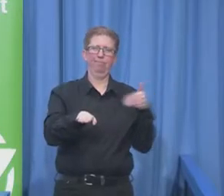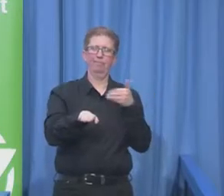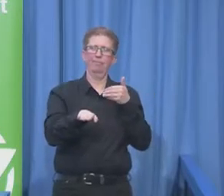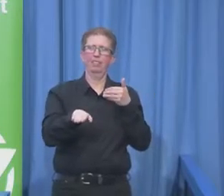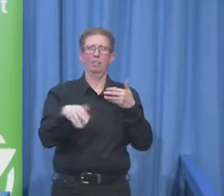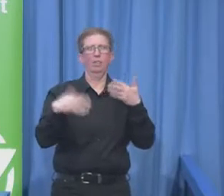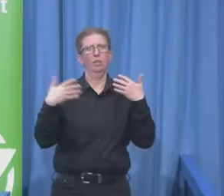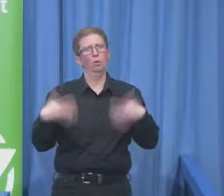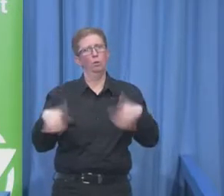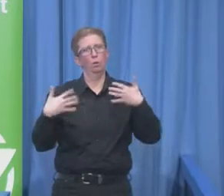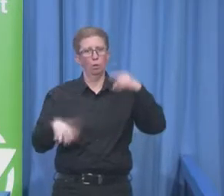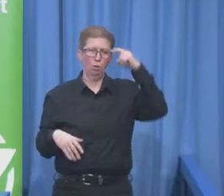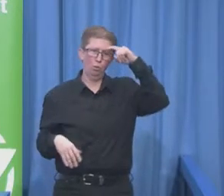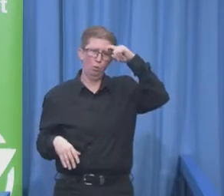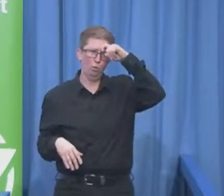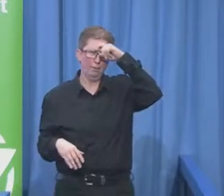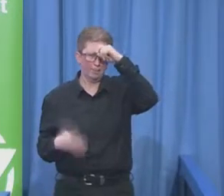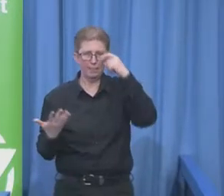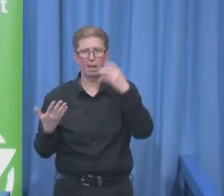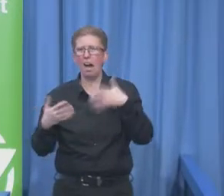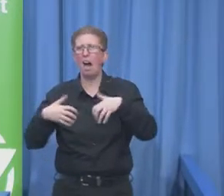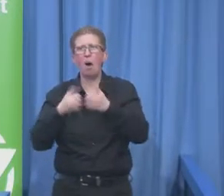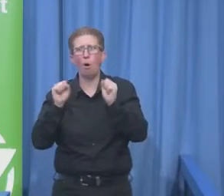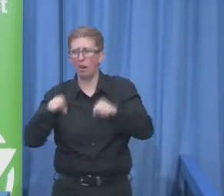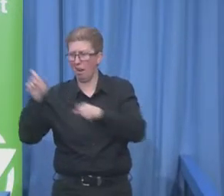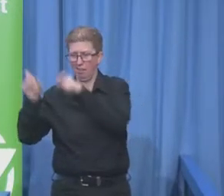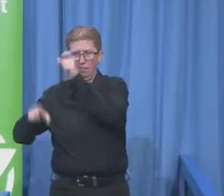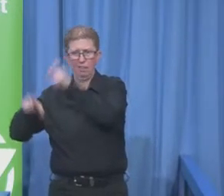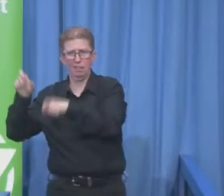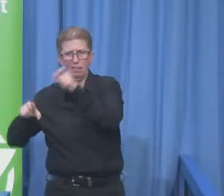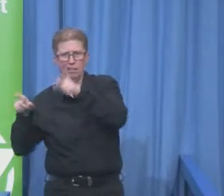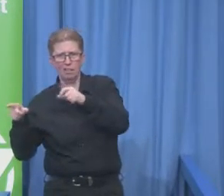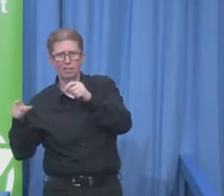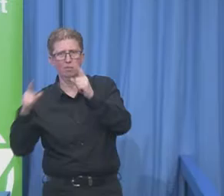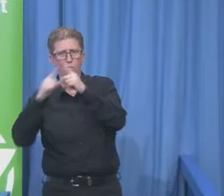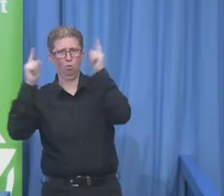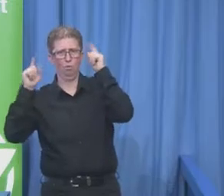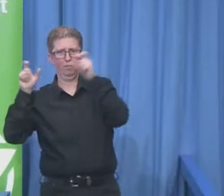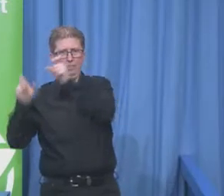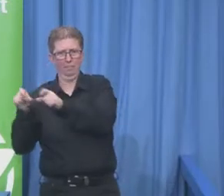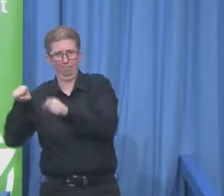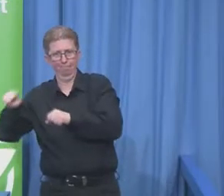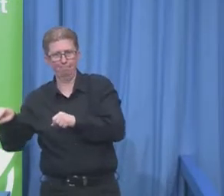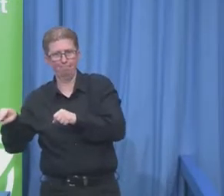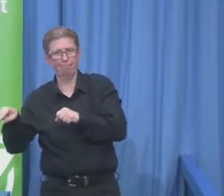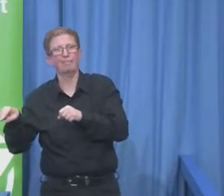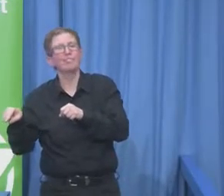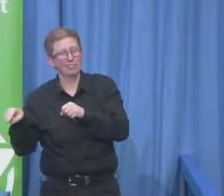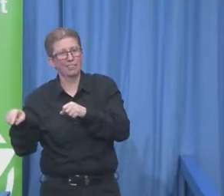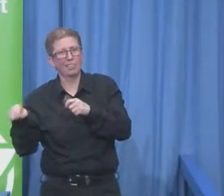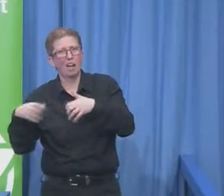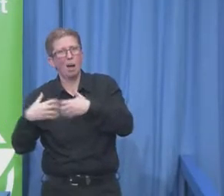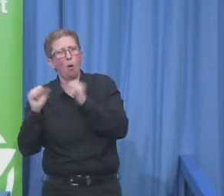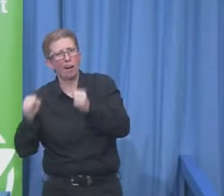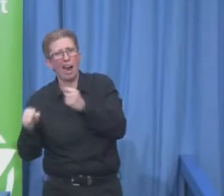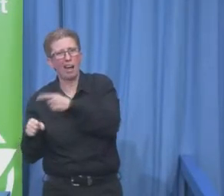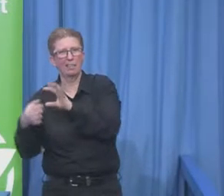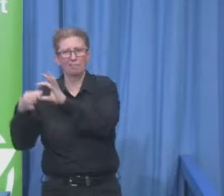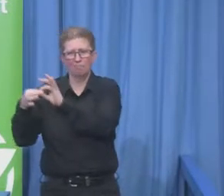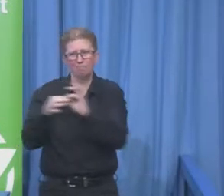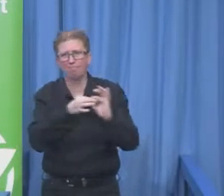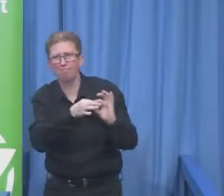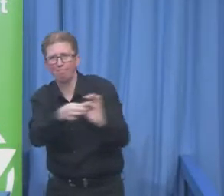JBS can organize a job fair where the employers meet the graduates. And when there is a